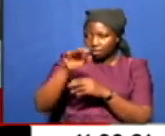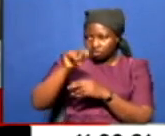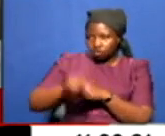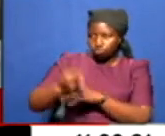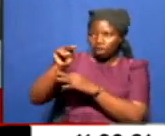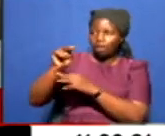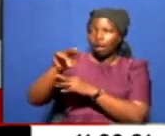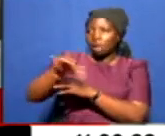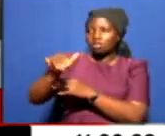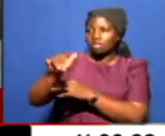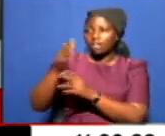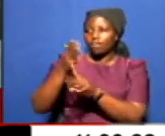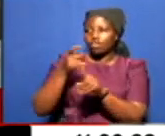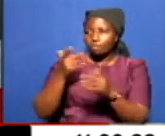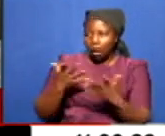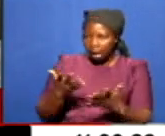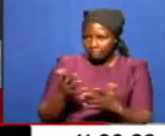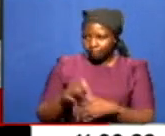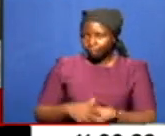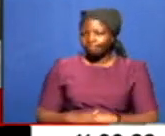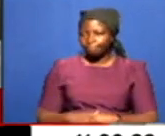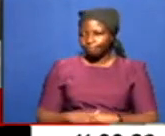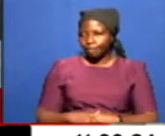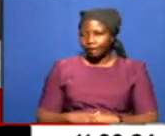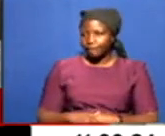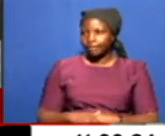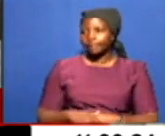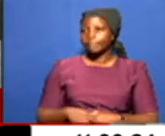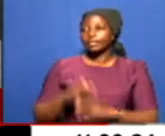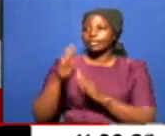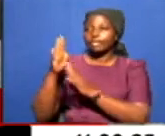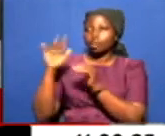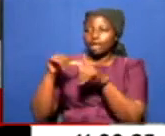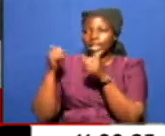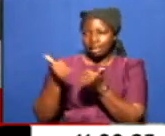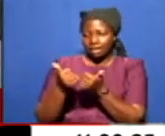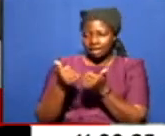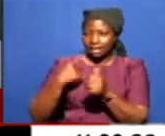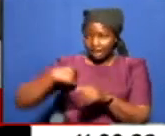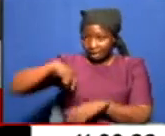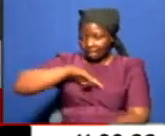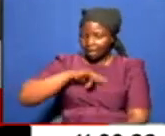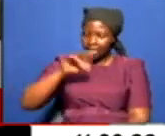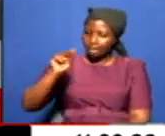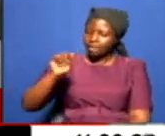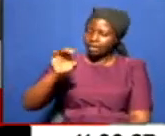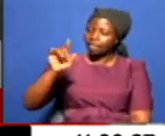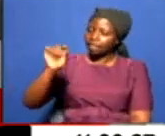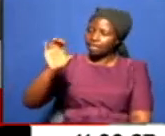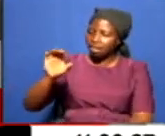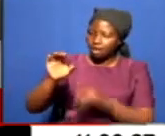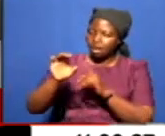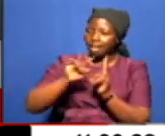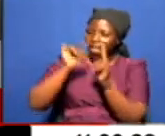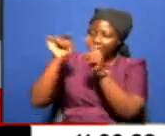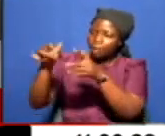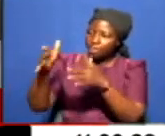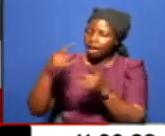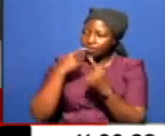agencies, and also by us as NCTC, going there, talking with the